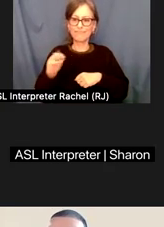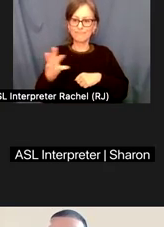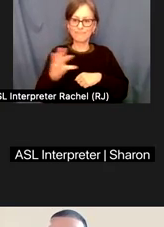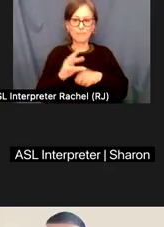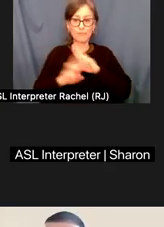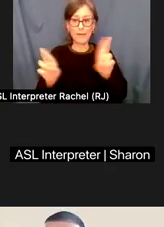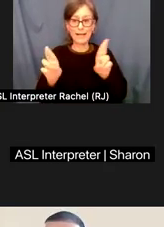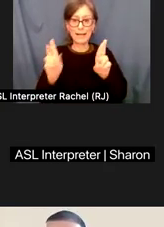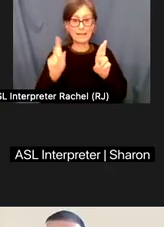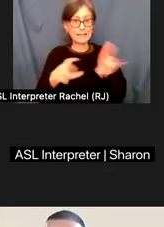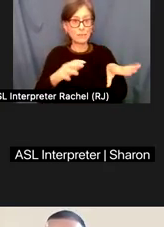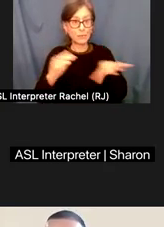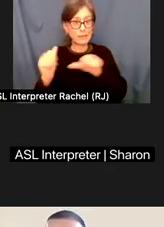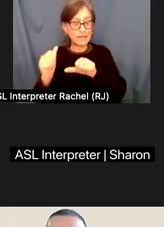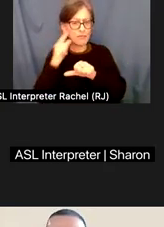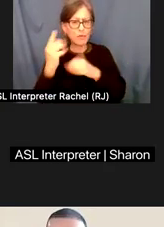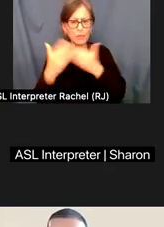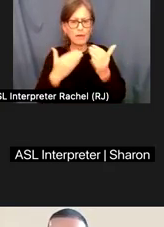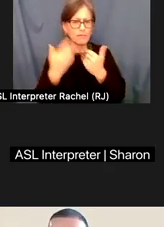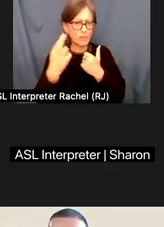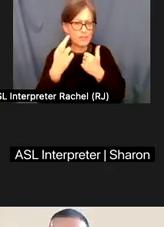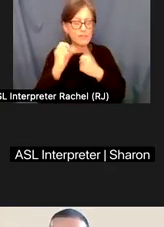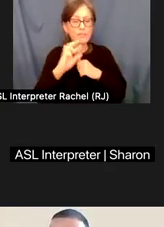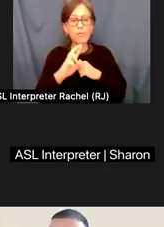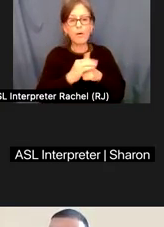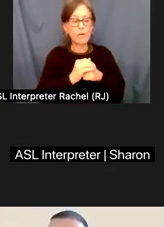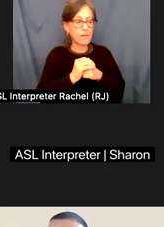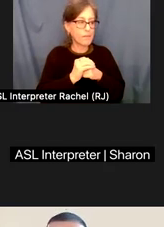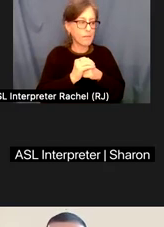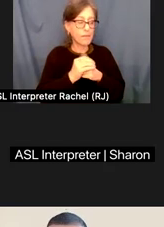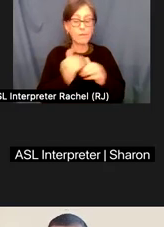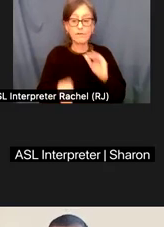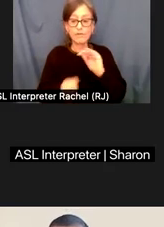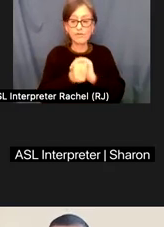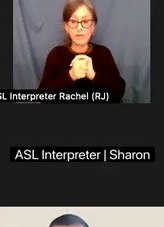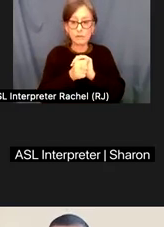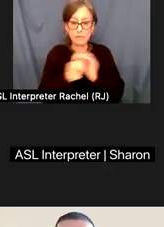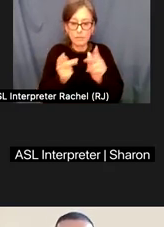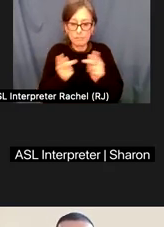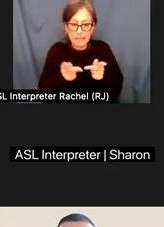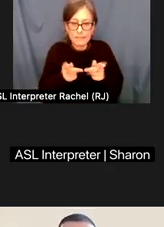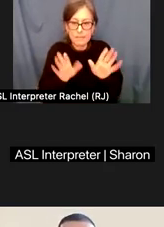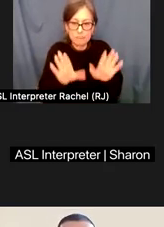to evacuate for whatever reason, or if we need to shelter in place for a period of time,